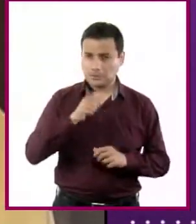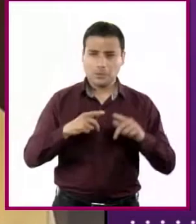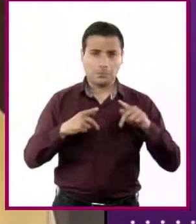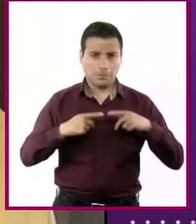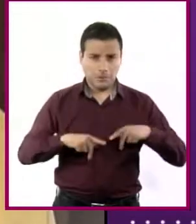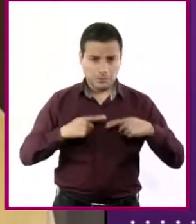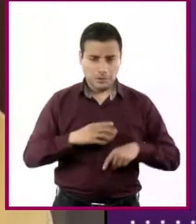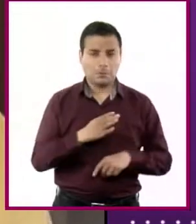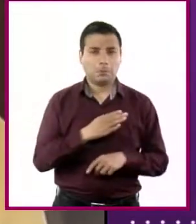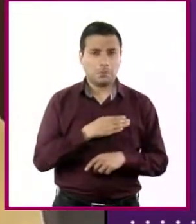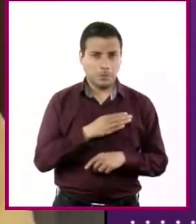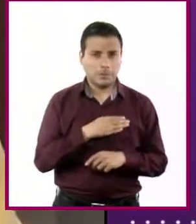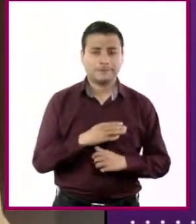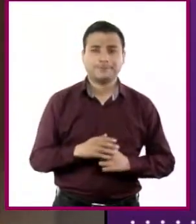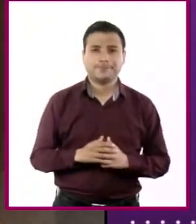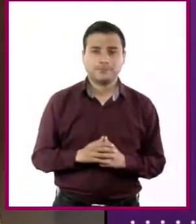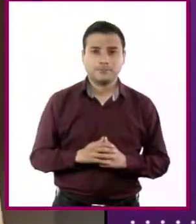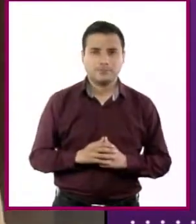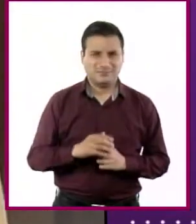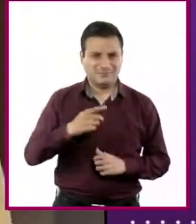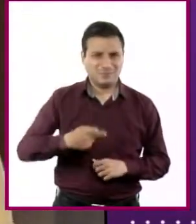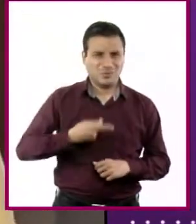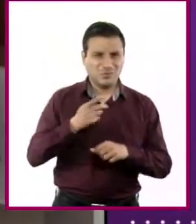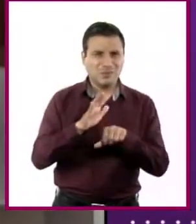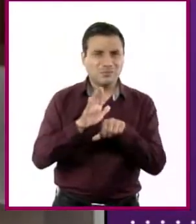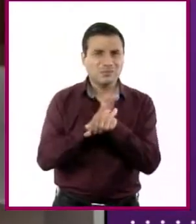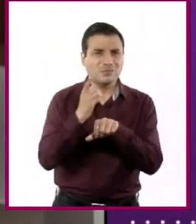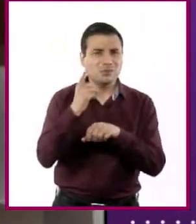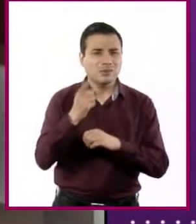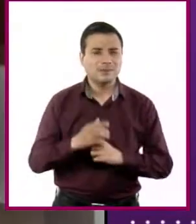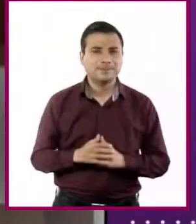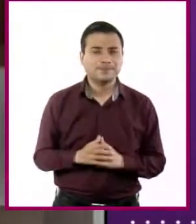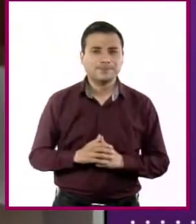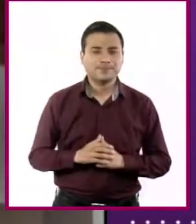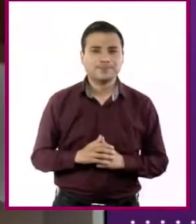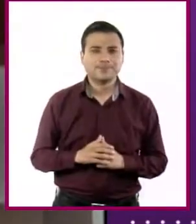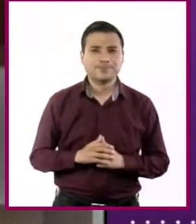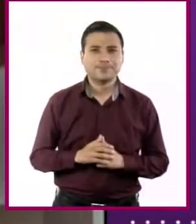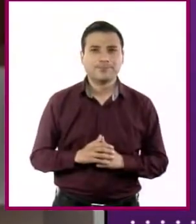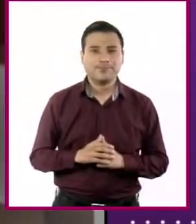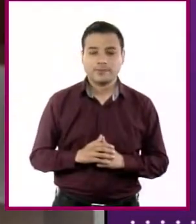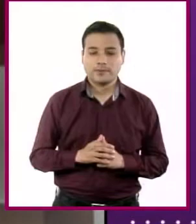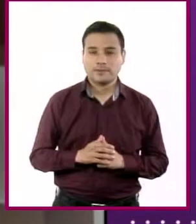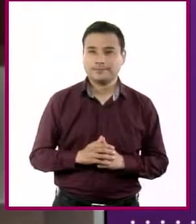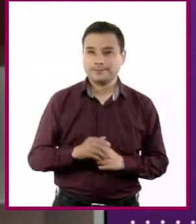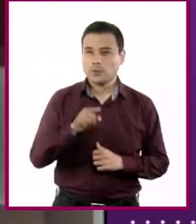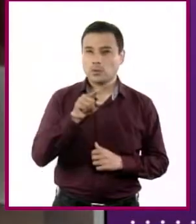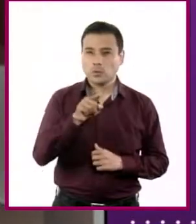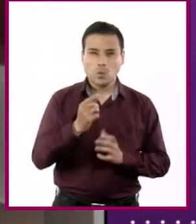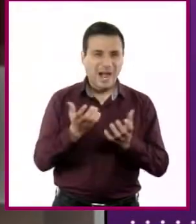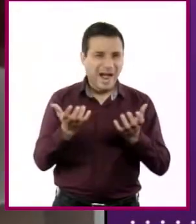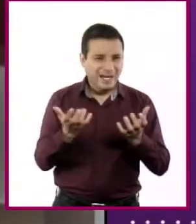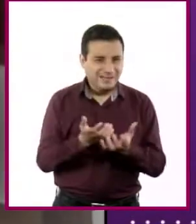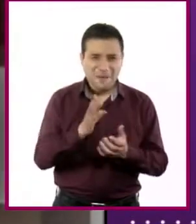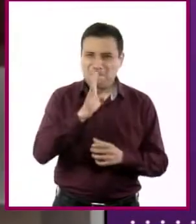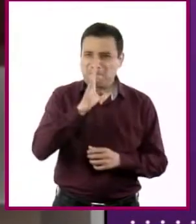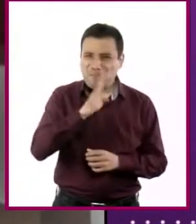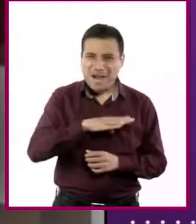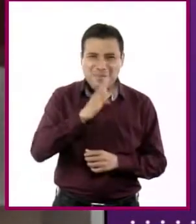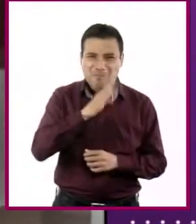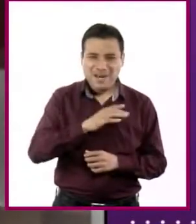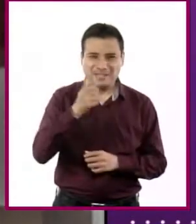person. Why do you ask that? You do a lot of bad things. You